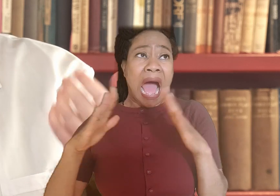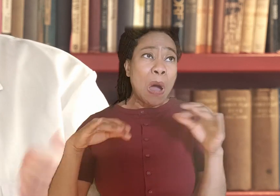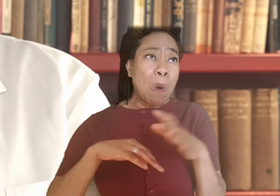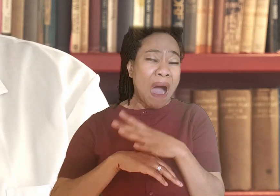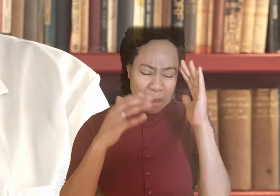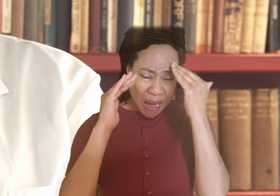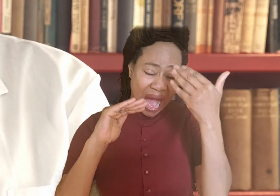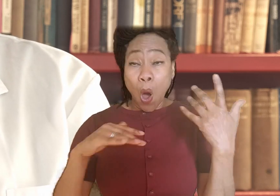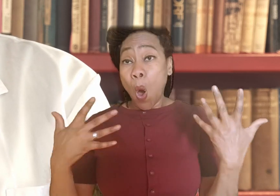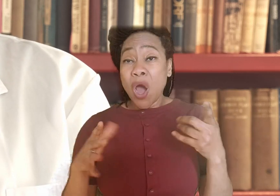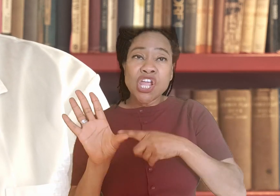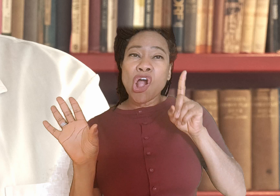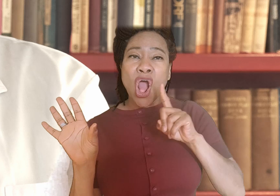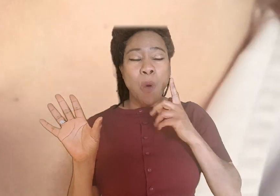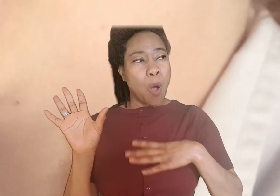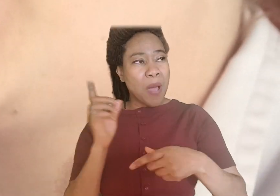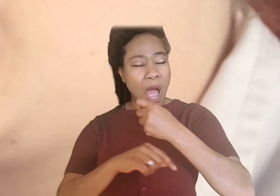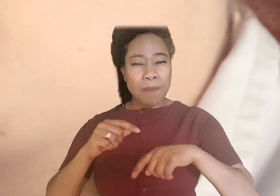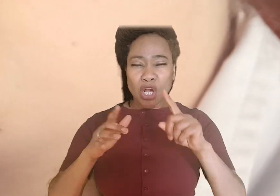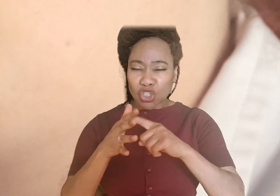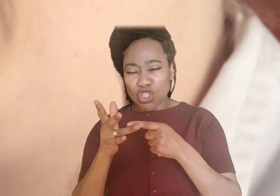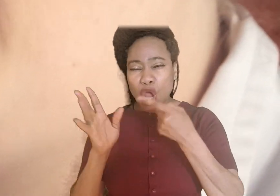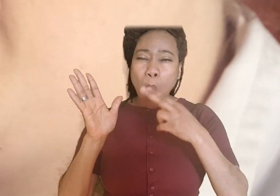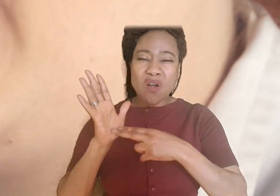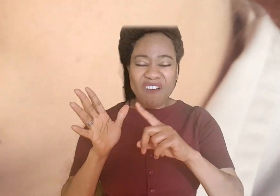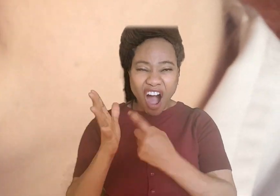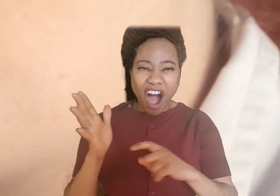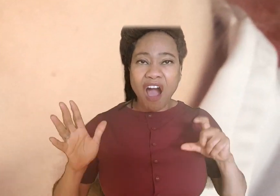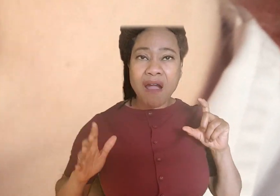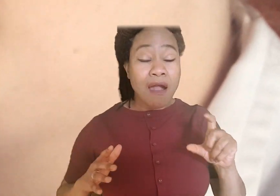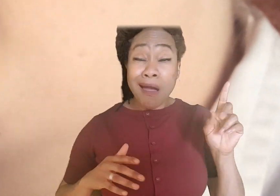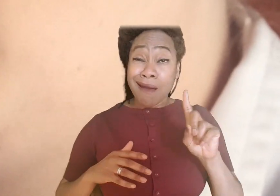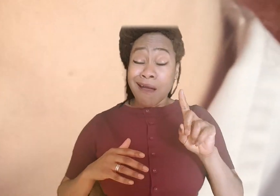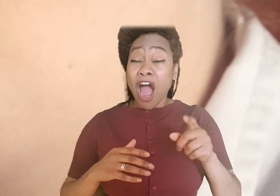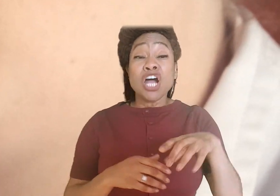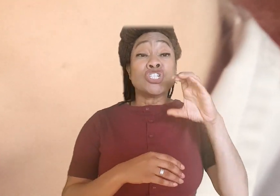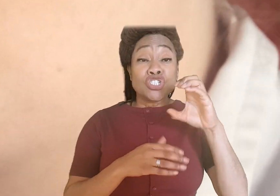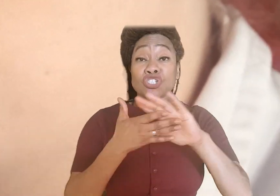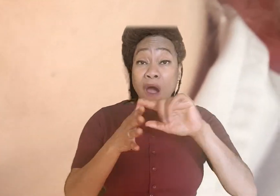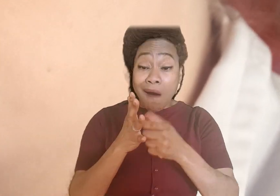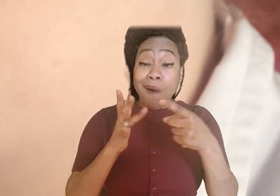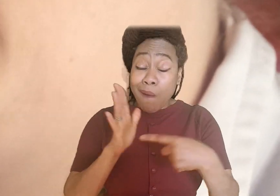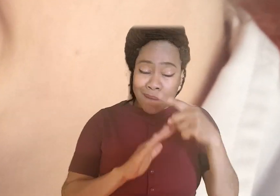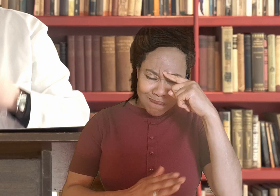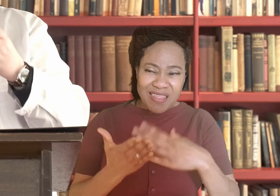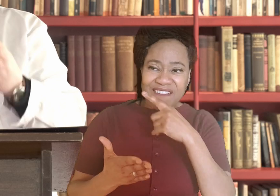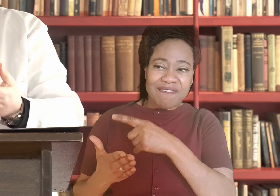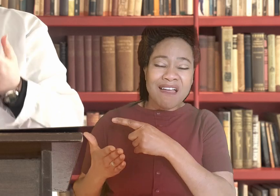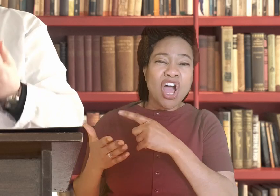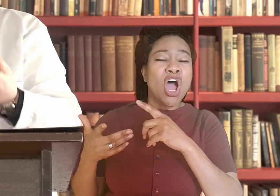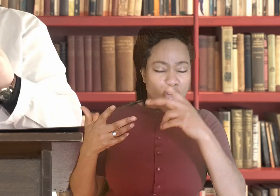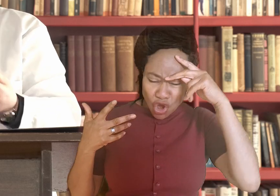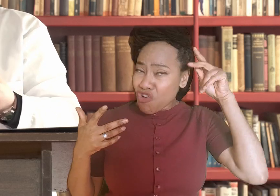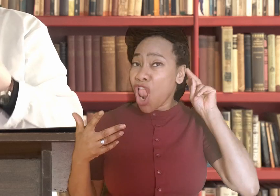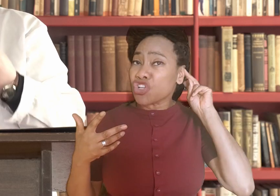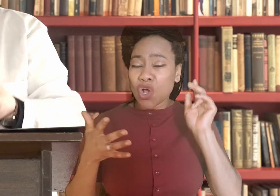young girls looking to be the next Joan of Arc. For Charcot, hysteria was a hereditary neurological disorder, and so